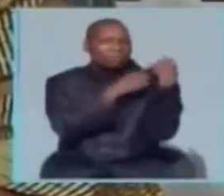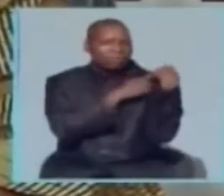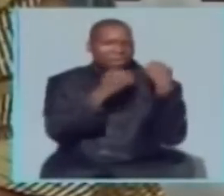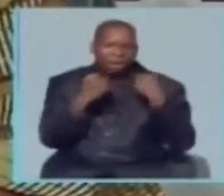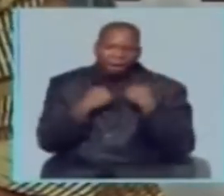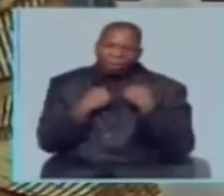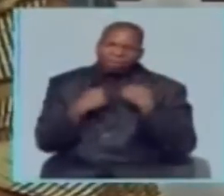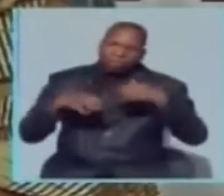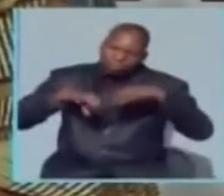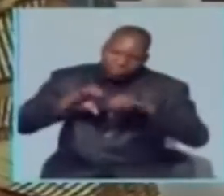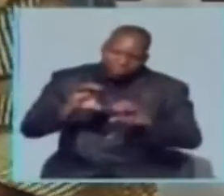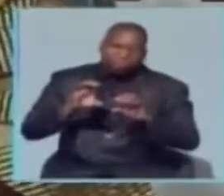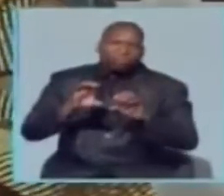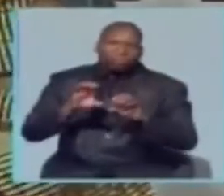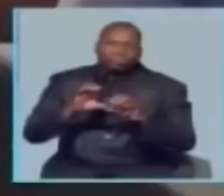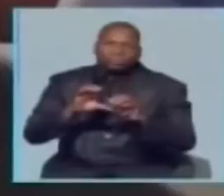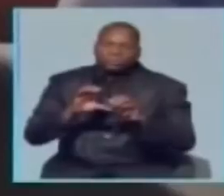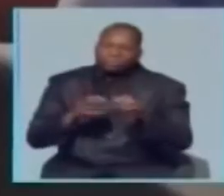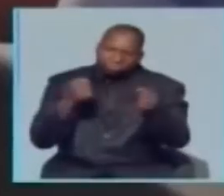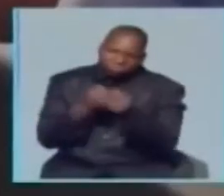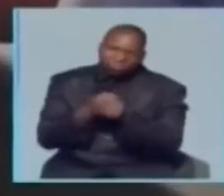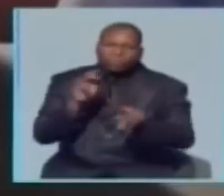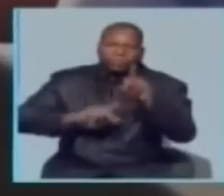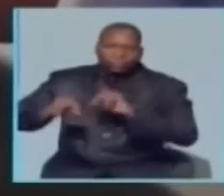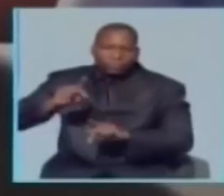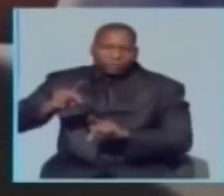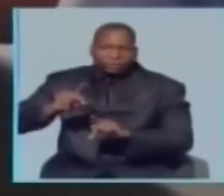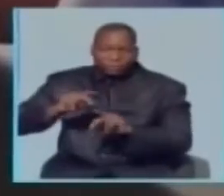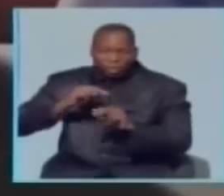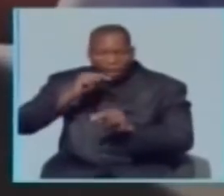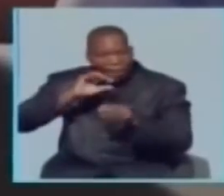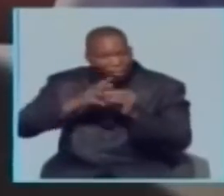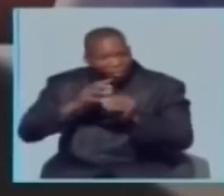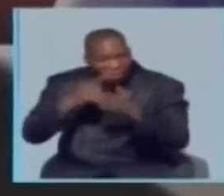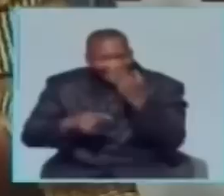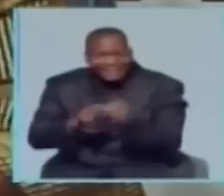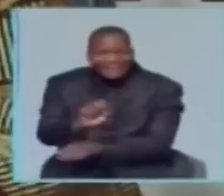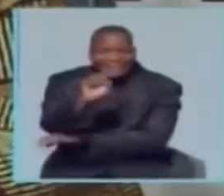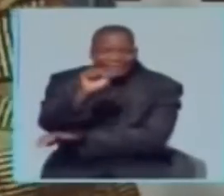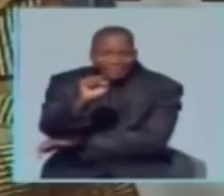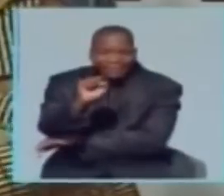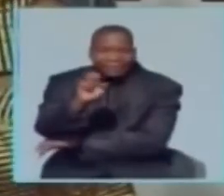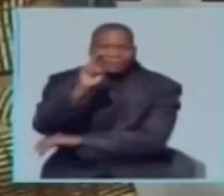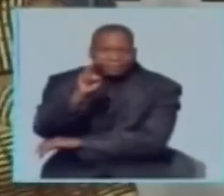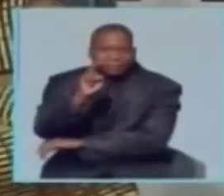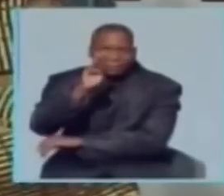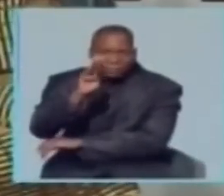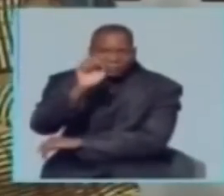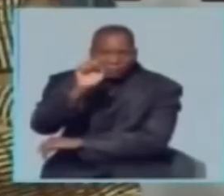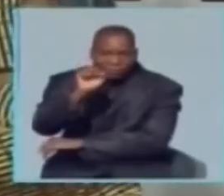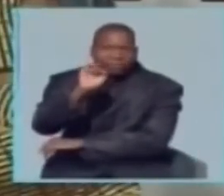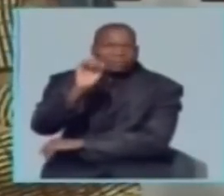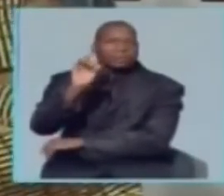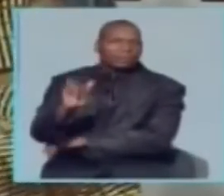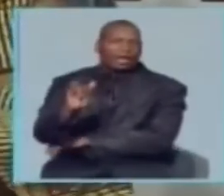to subsidize our citizens. So subsidy is the problem here? No, I think there are multi-problems. So I'm trying to give you the steps